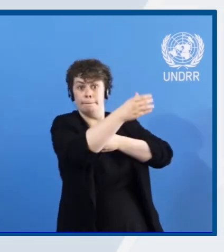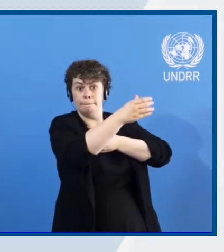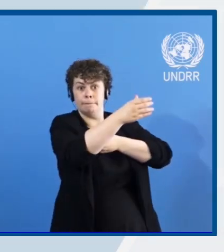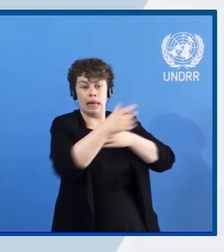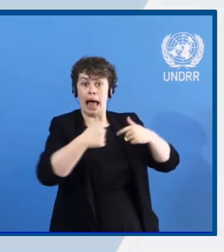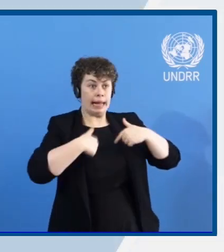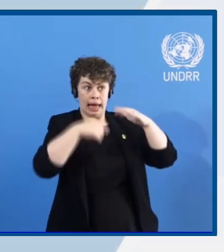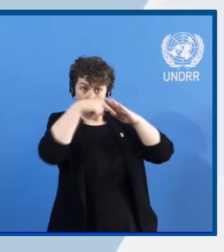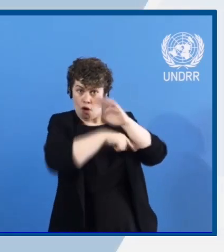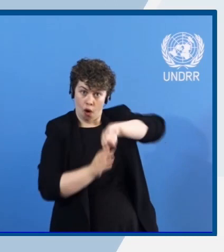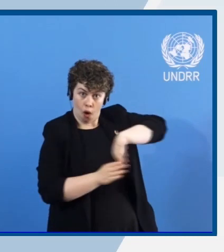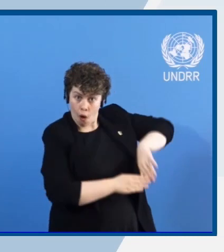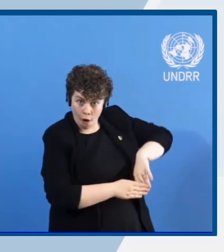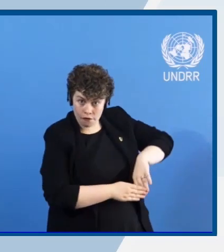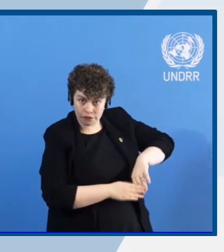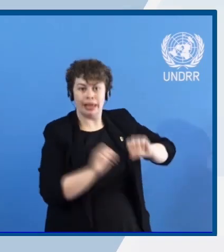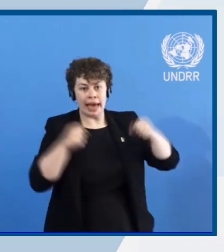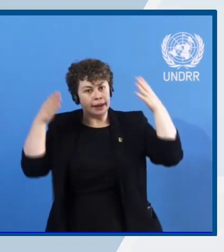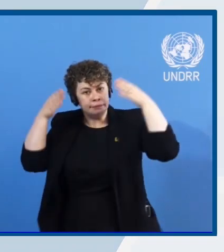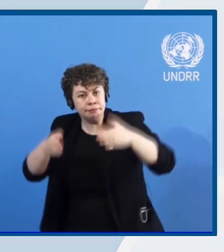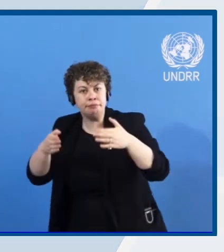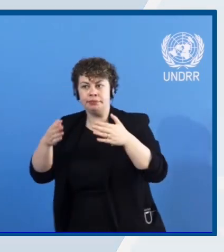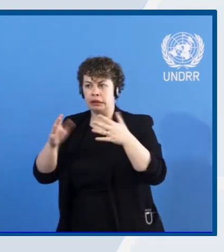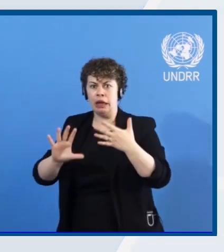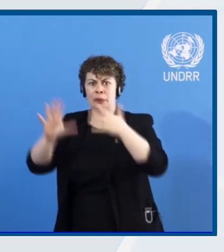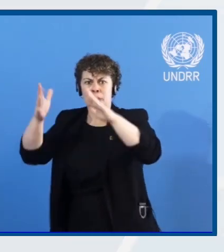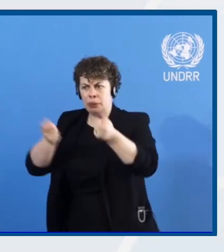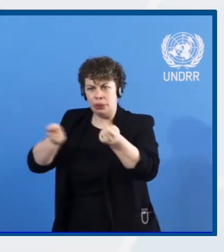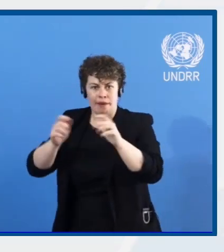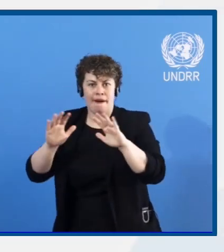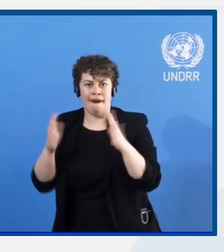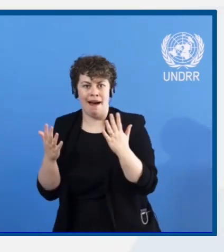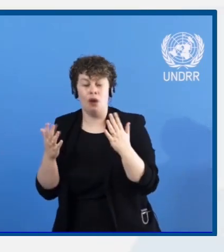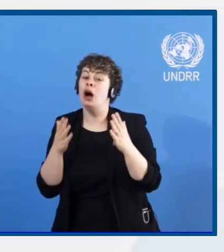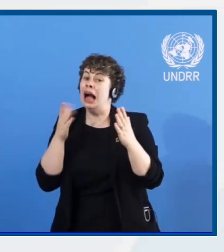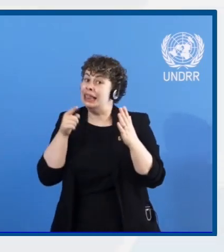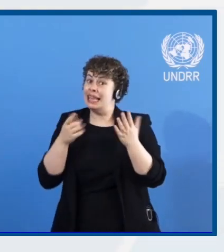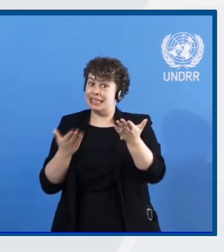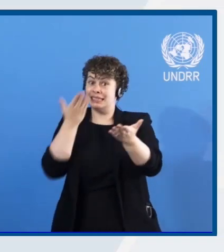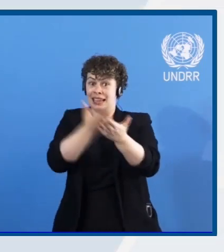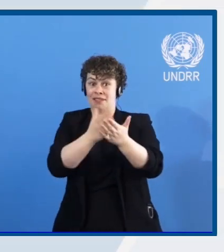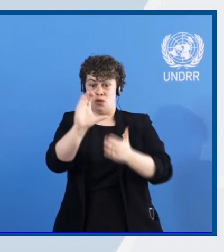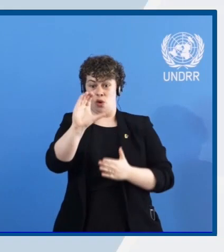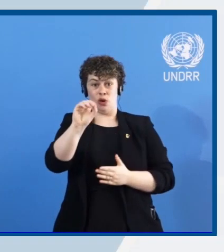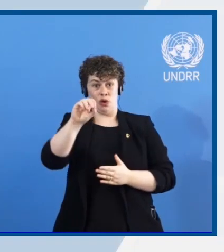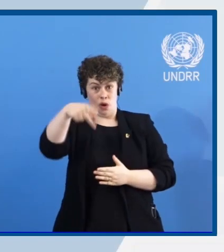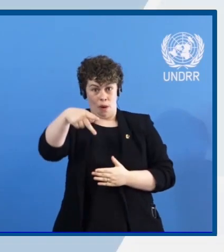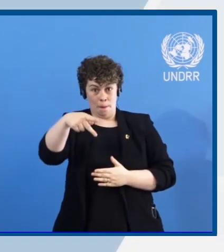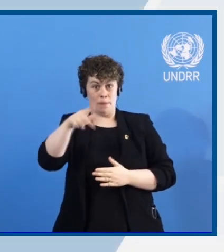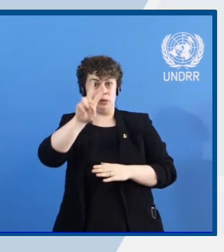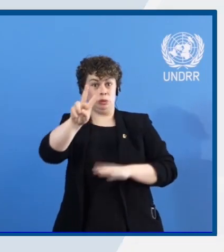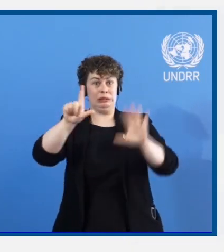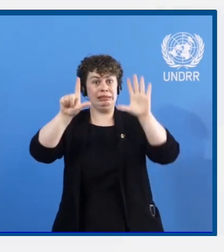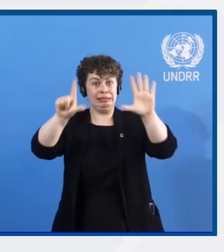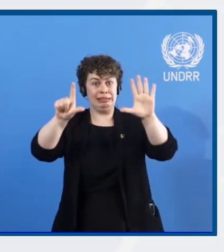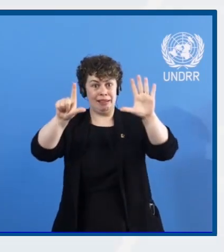COP27. Because again, as we talked about the high indebtedness, there is this thinking of coming up with climate debt